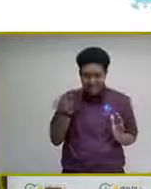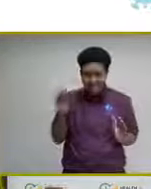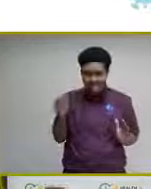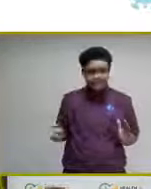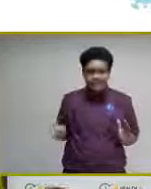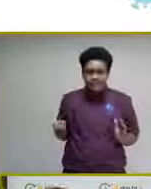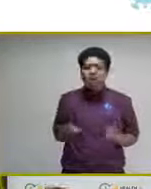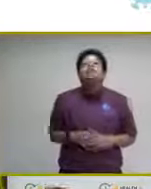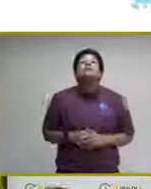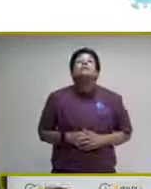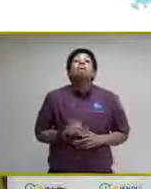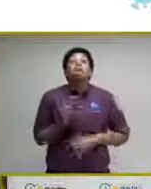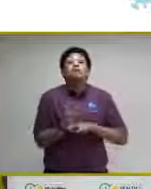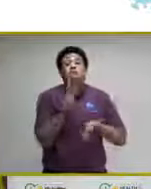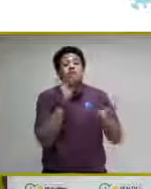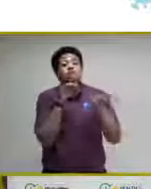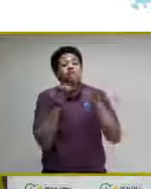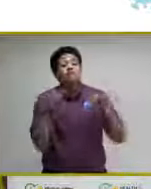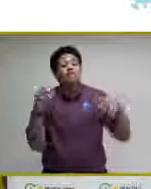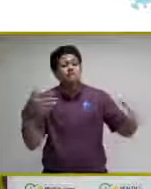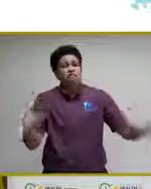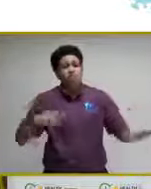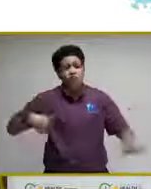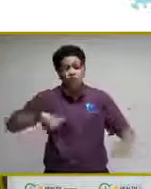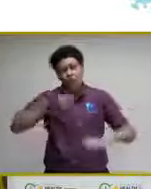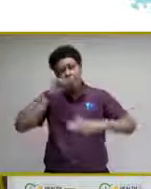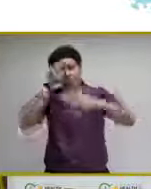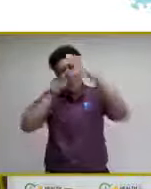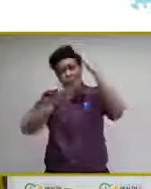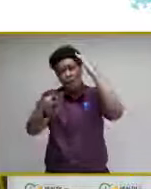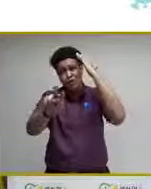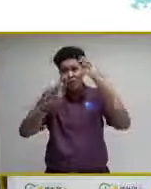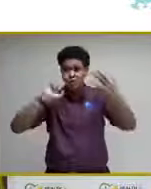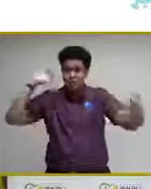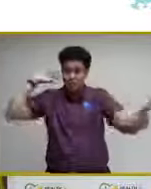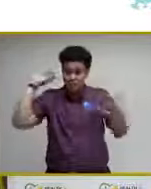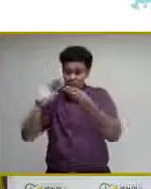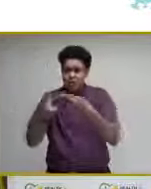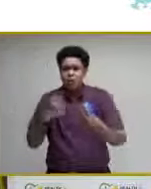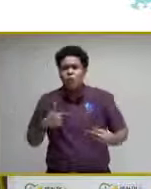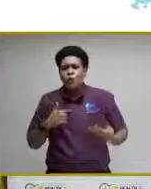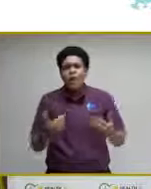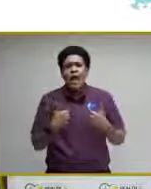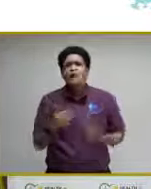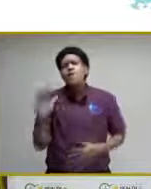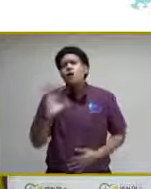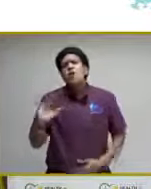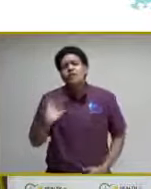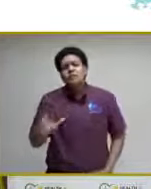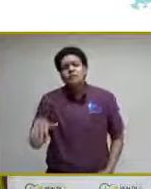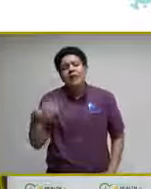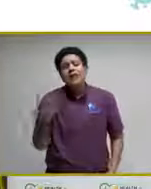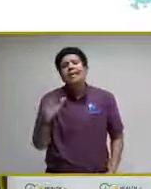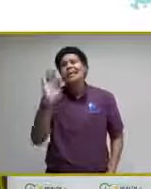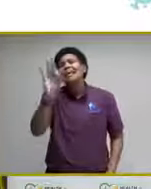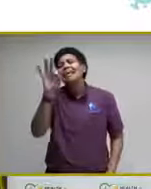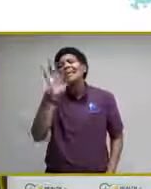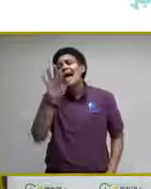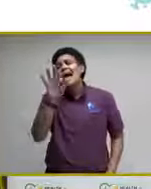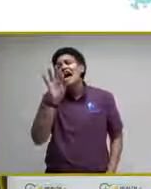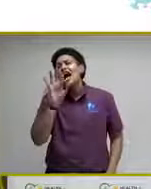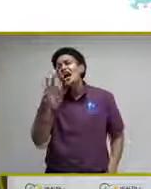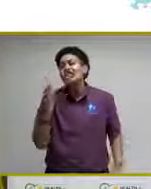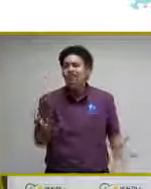As the minister has pointed out, we are projecting to May that we will have approximately